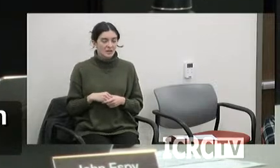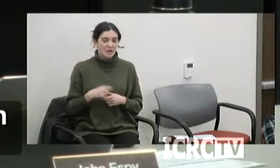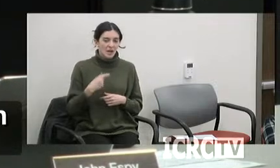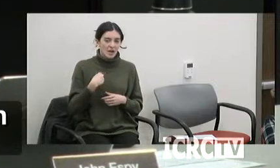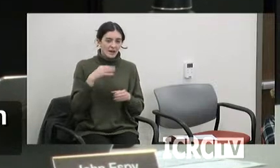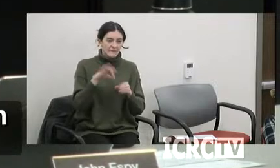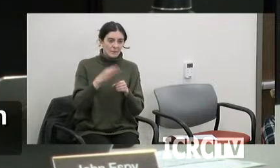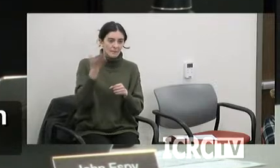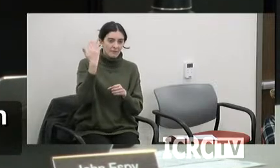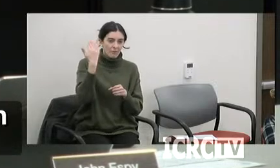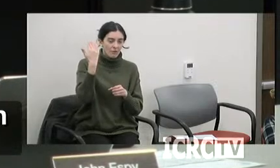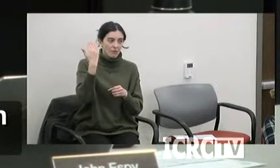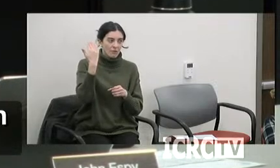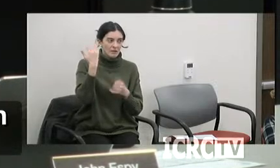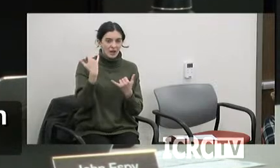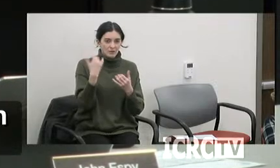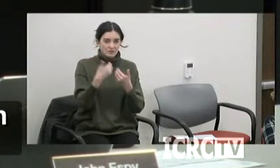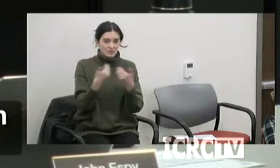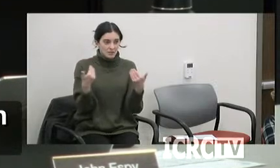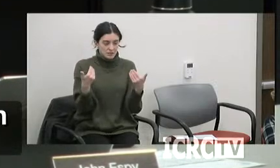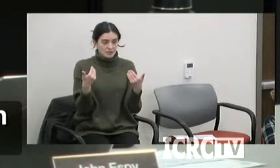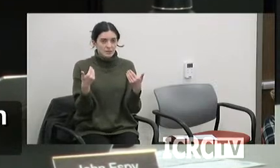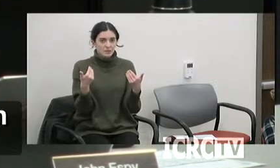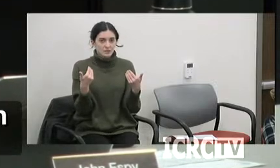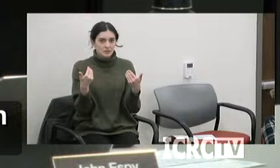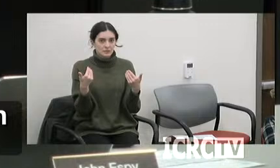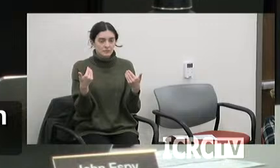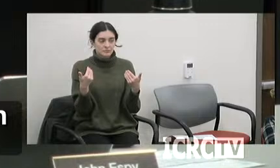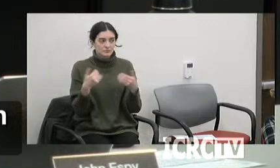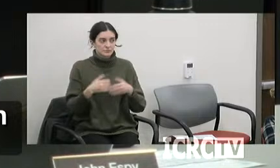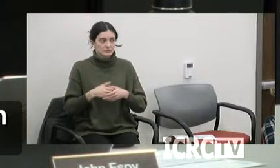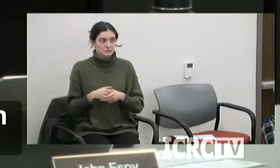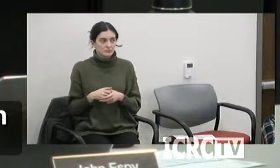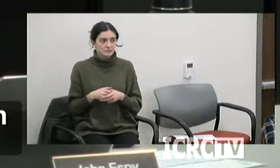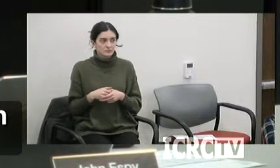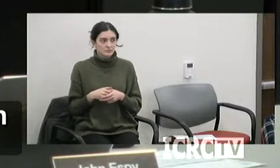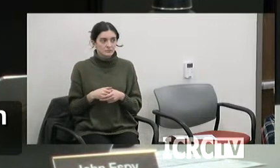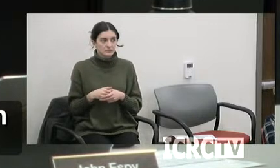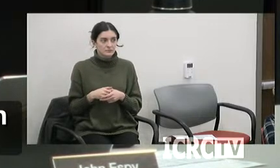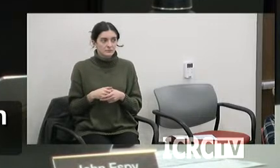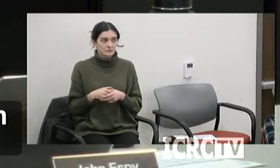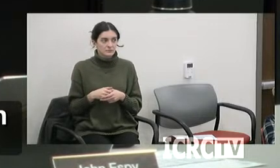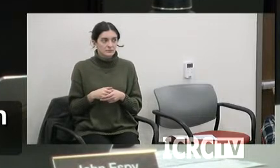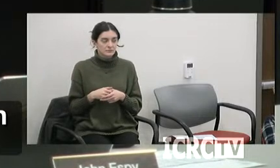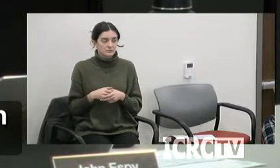be split out. So I'm going to call them